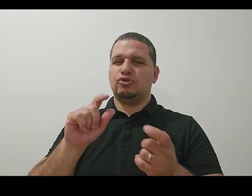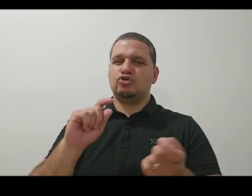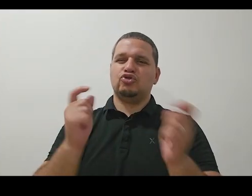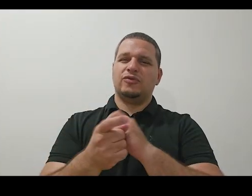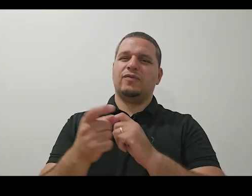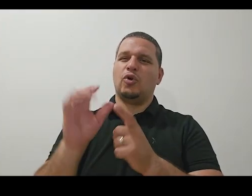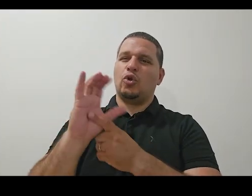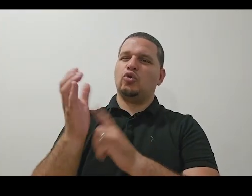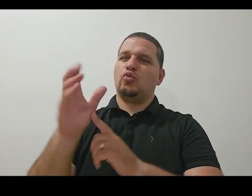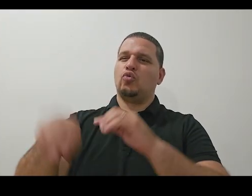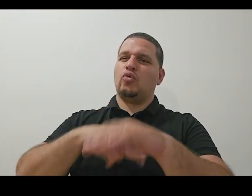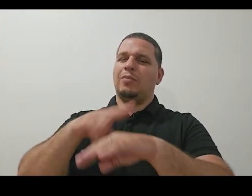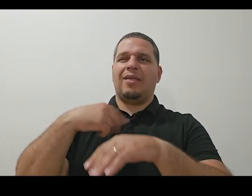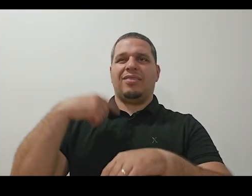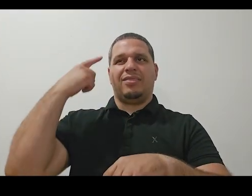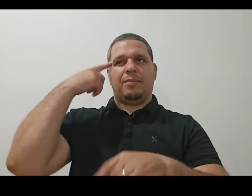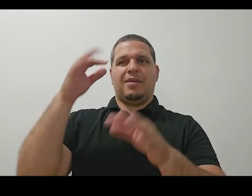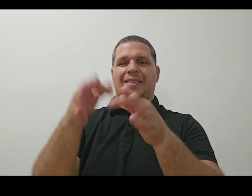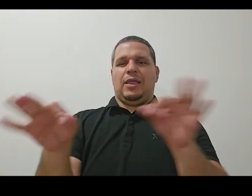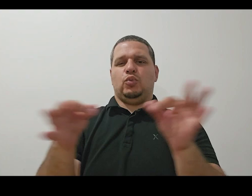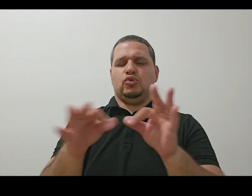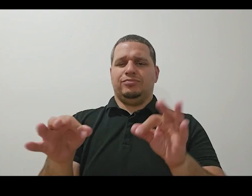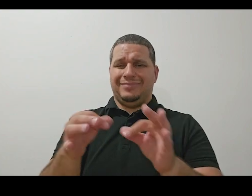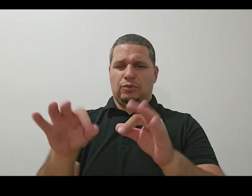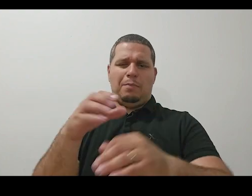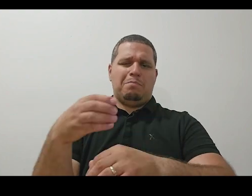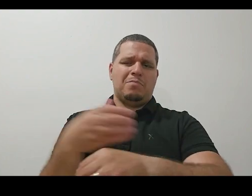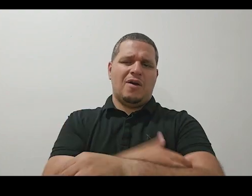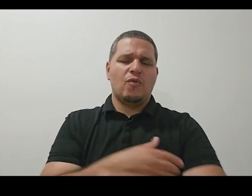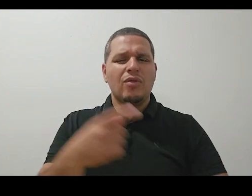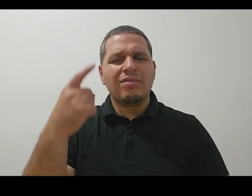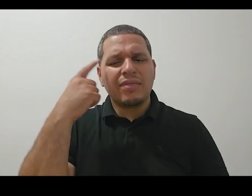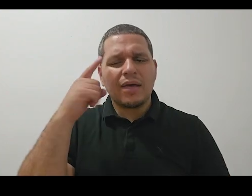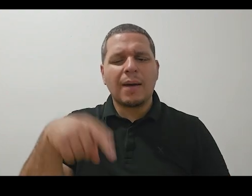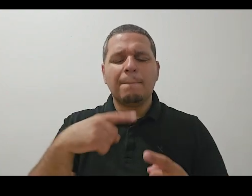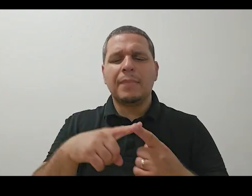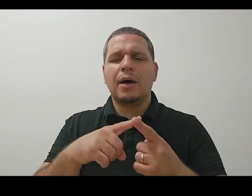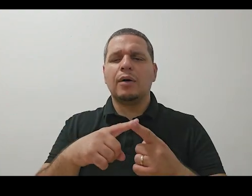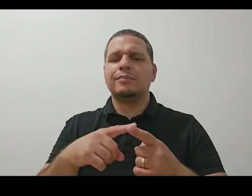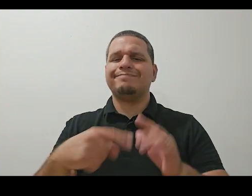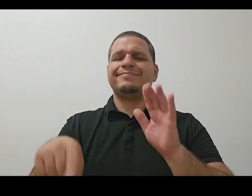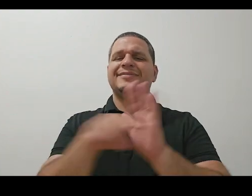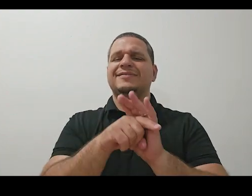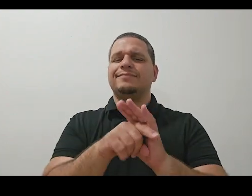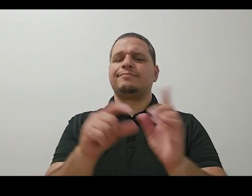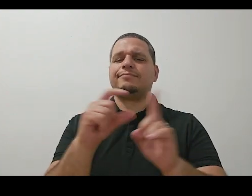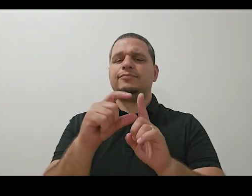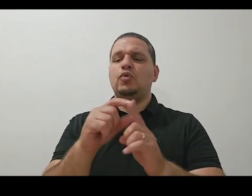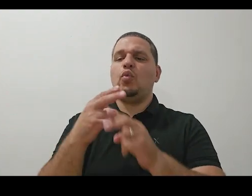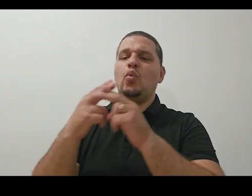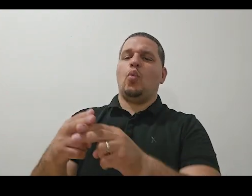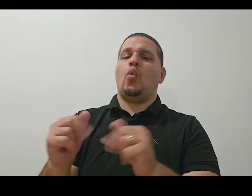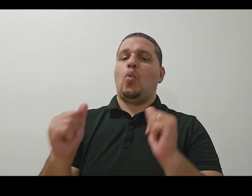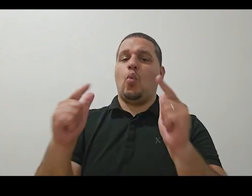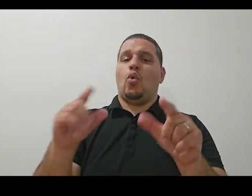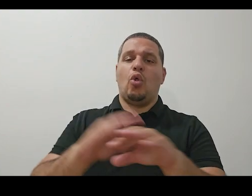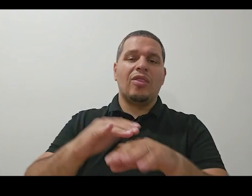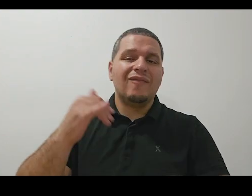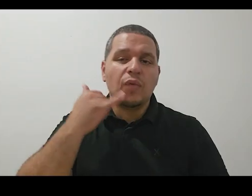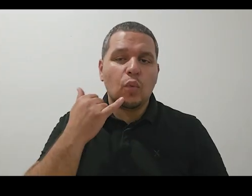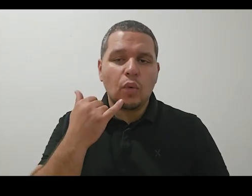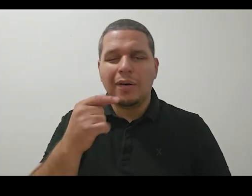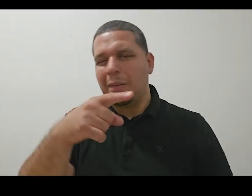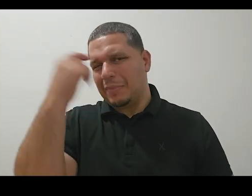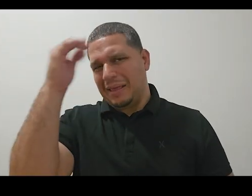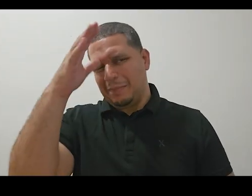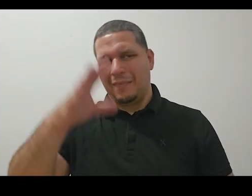all brought up, I think about language, because language is powerful. Think about the terms, the derogatory terms that people may call all of